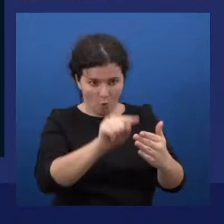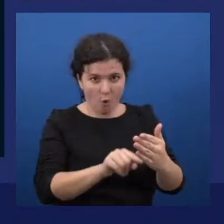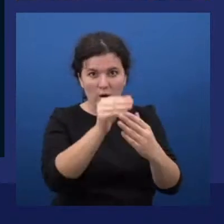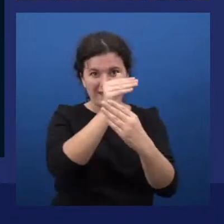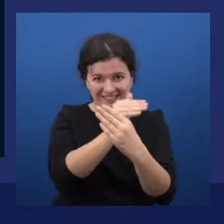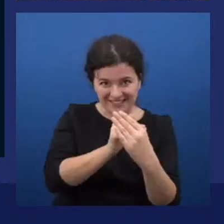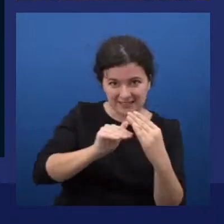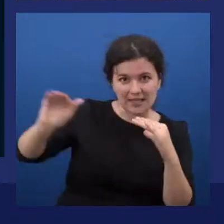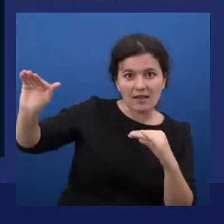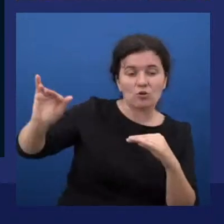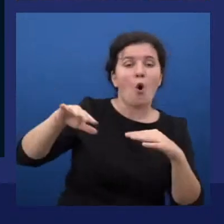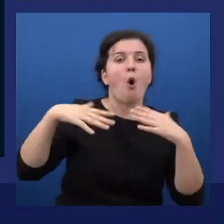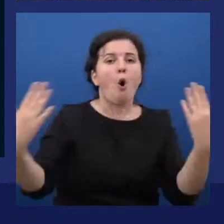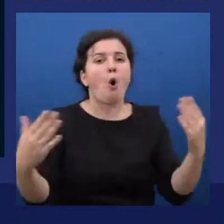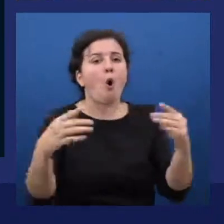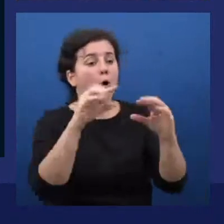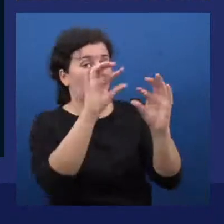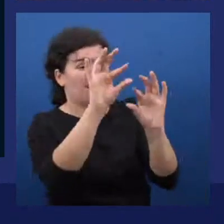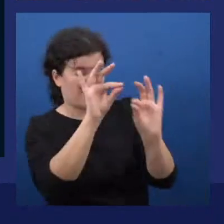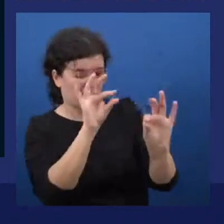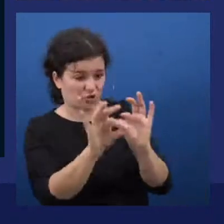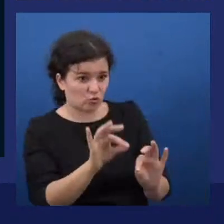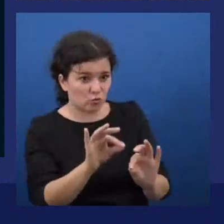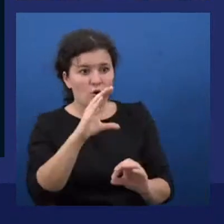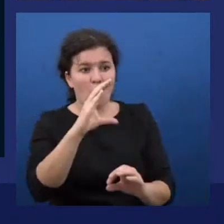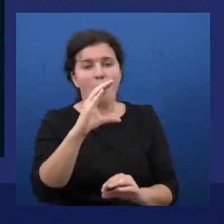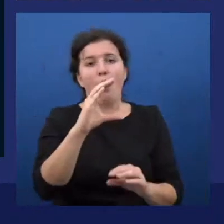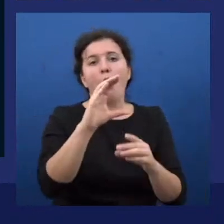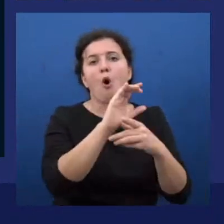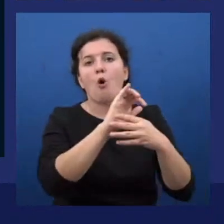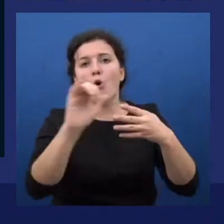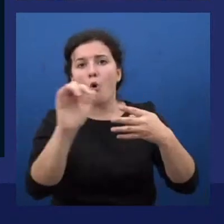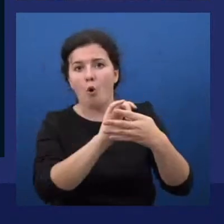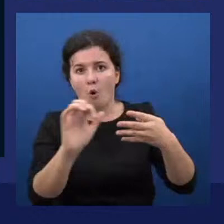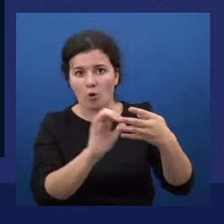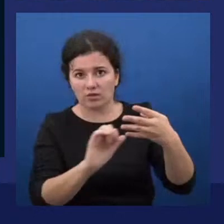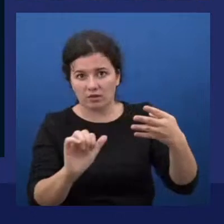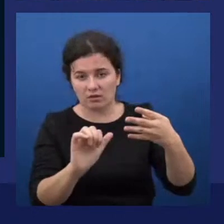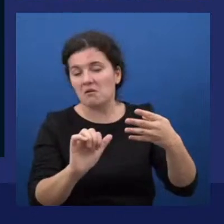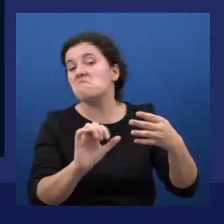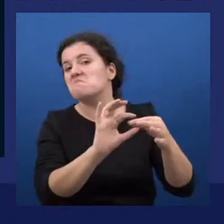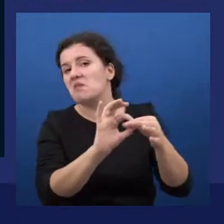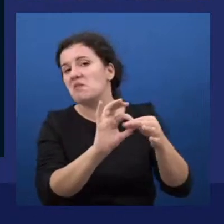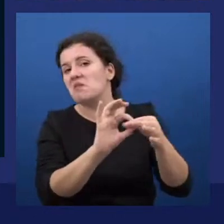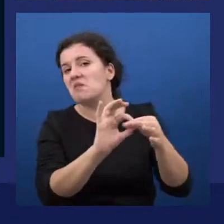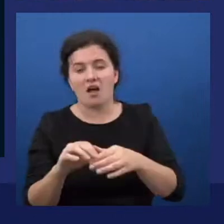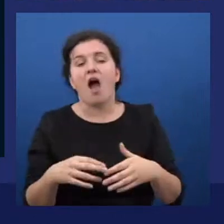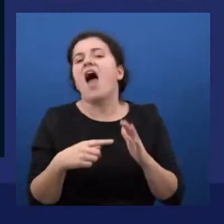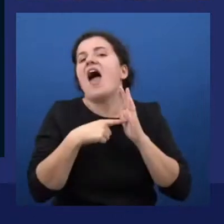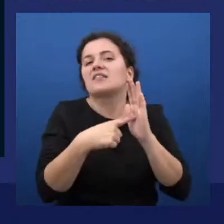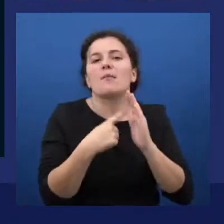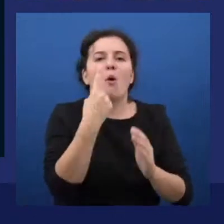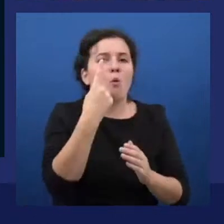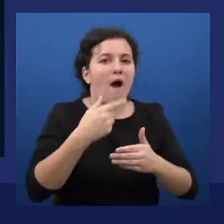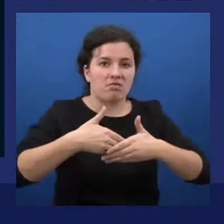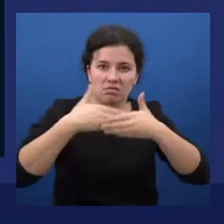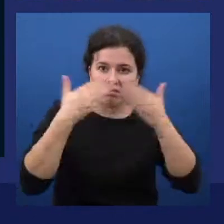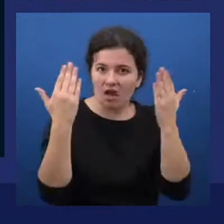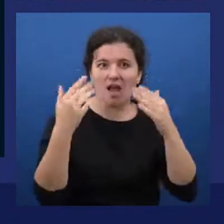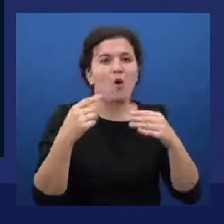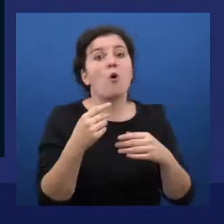send something once a day or twice a day if something happens. I